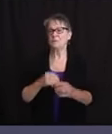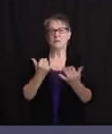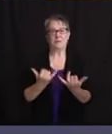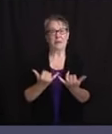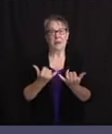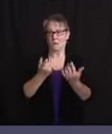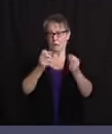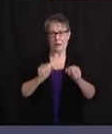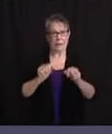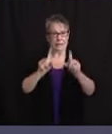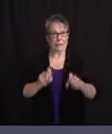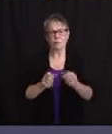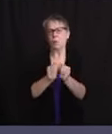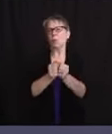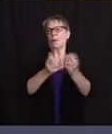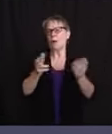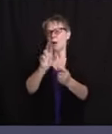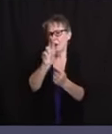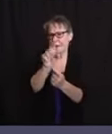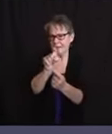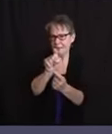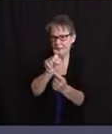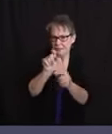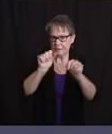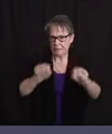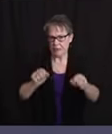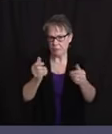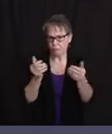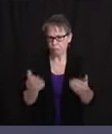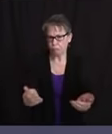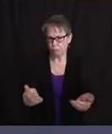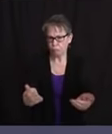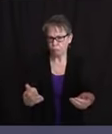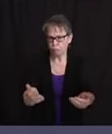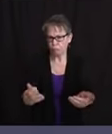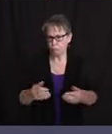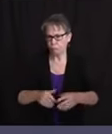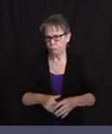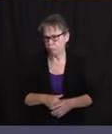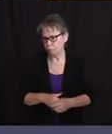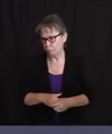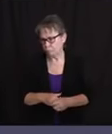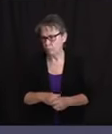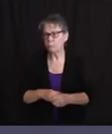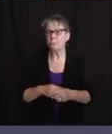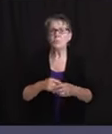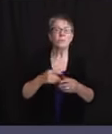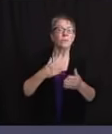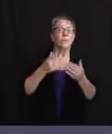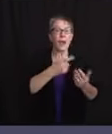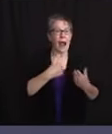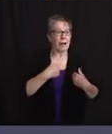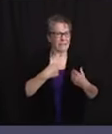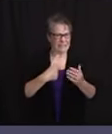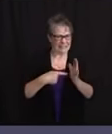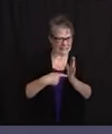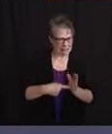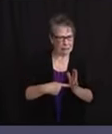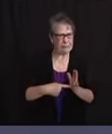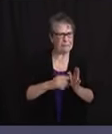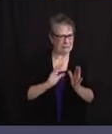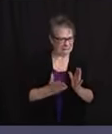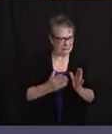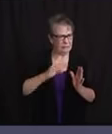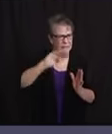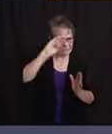range of symptomatic and asymptomatic individuals. We've been in communications with leaders of county testing sites, and we are